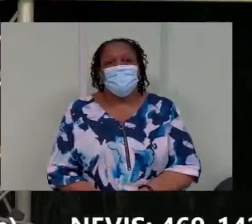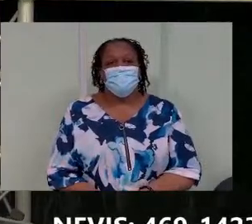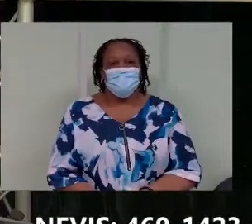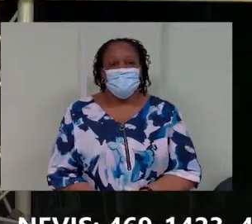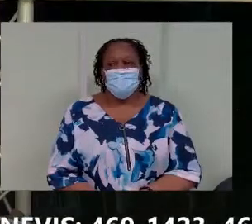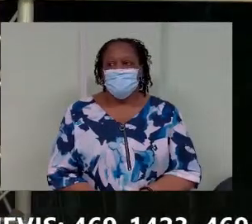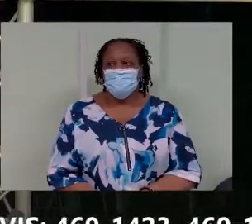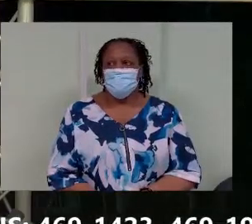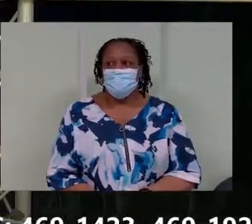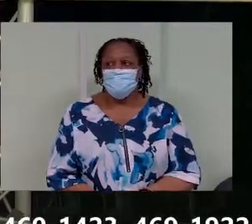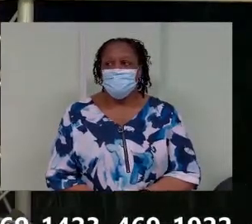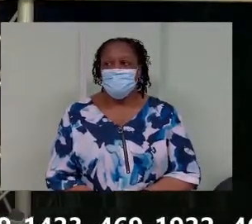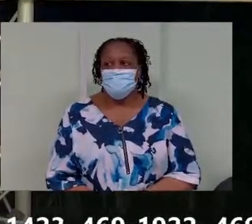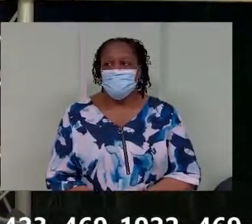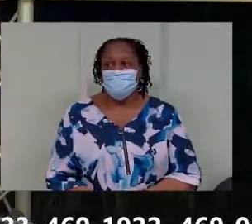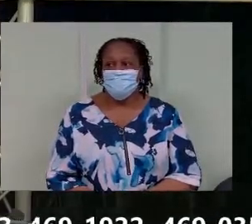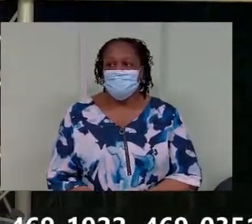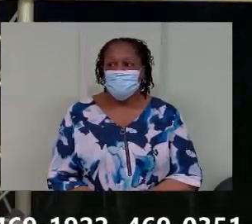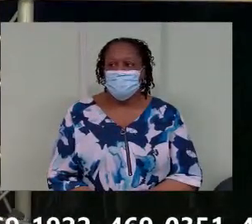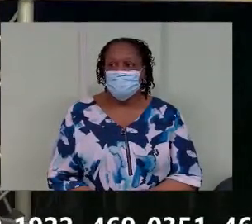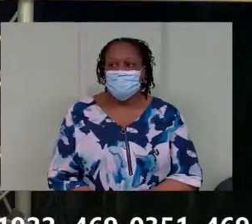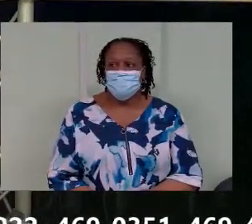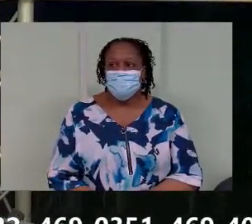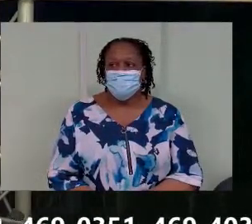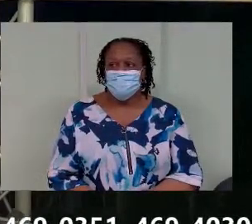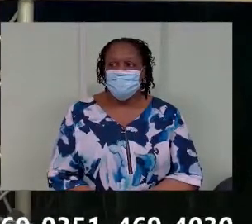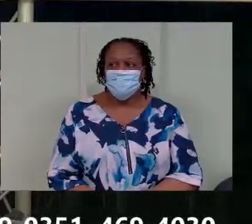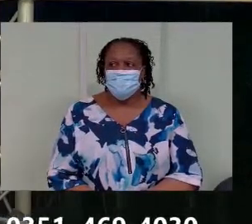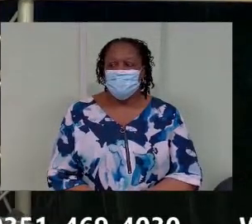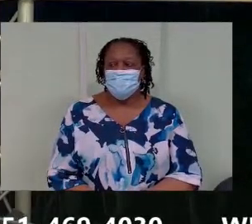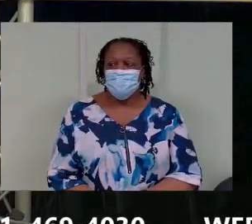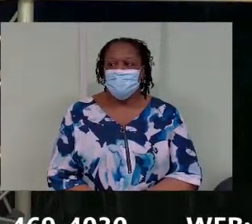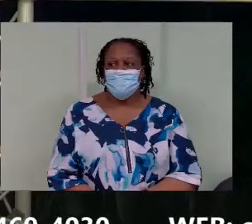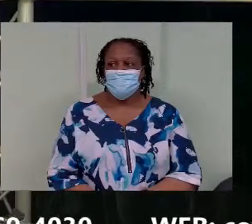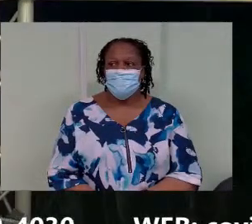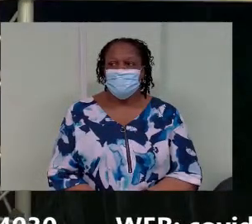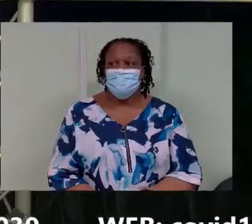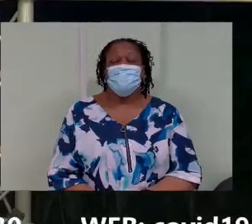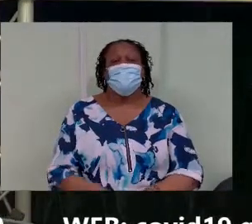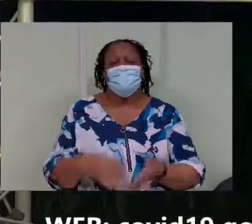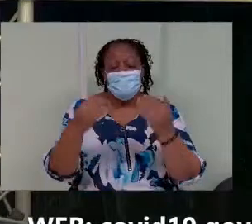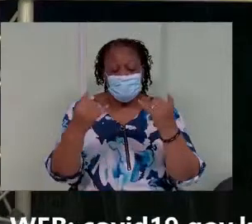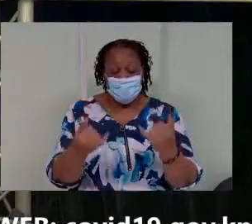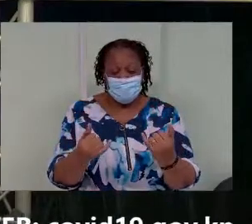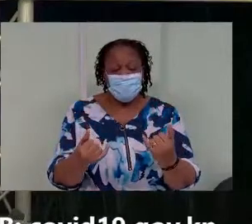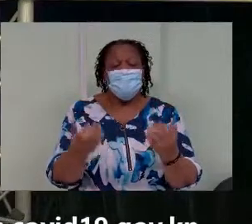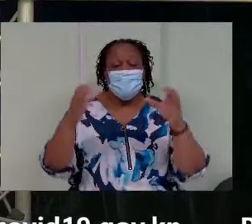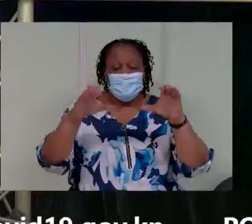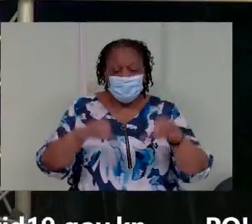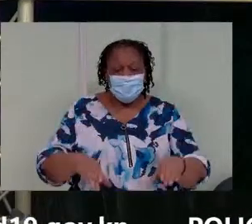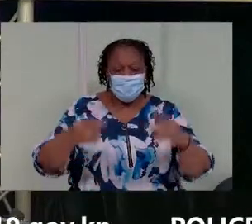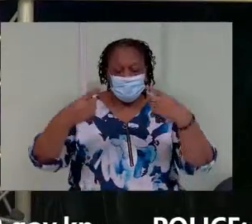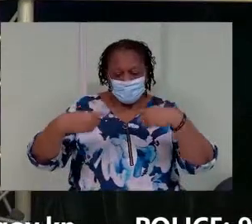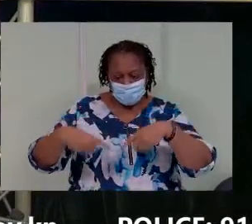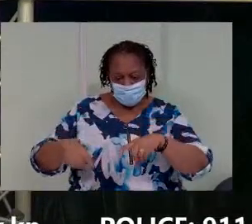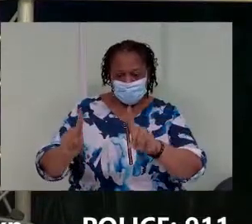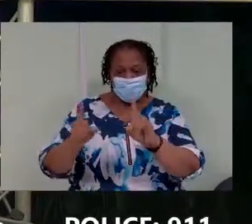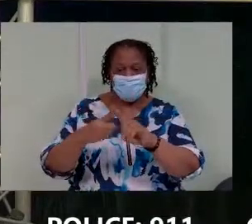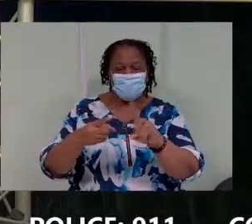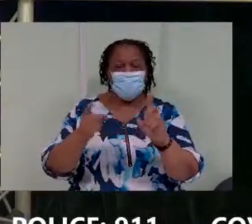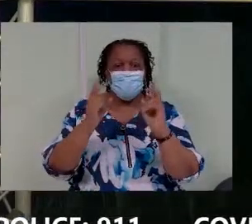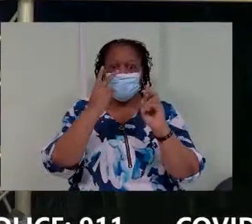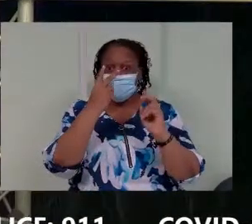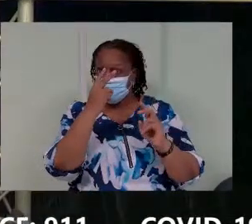it is important to note that only 50% of the capacity of the stadium will be permitted, and physical distance of